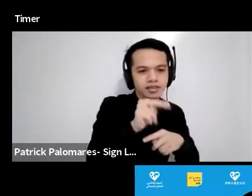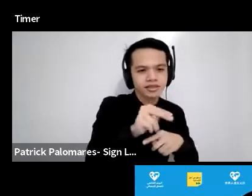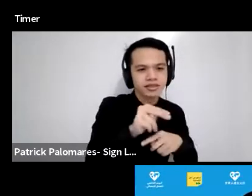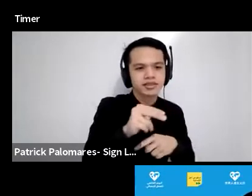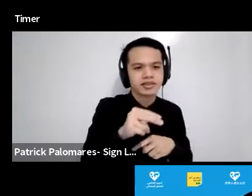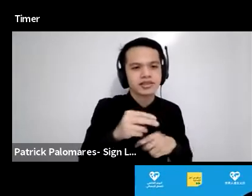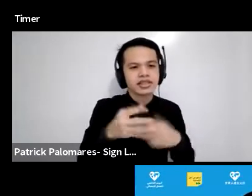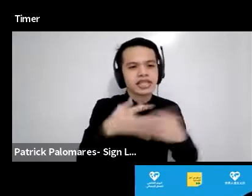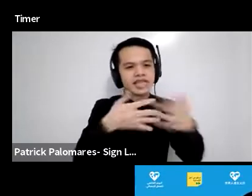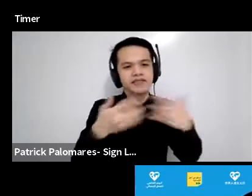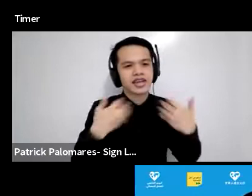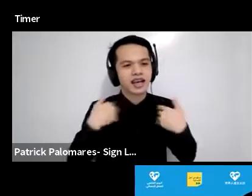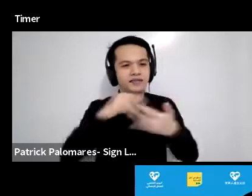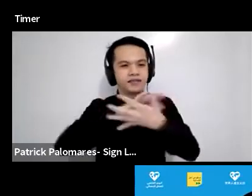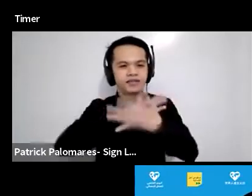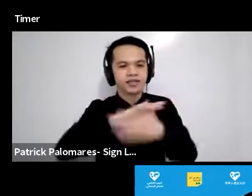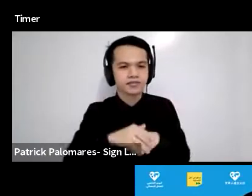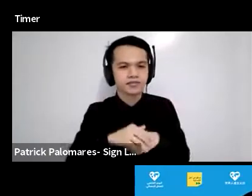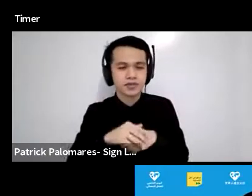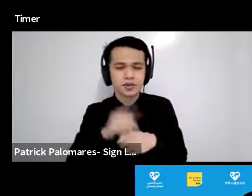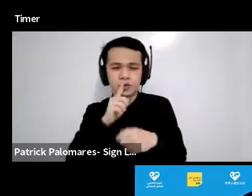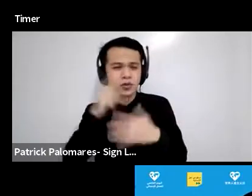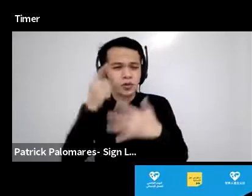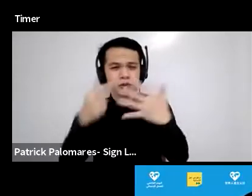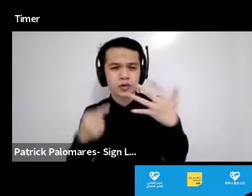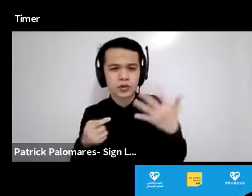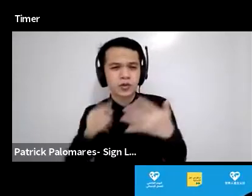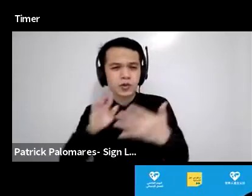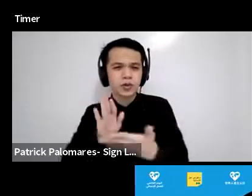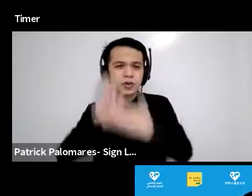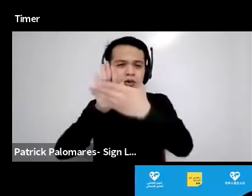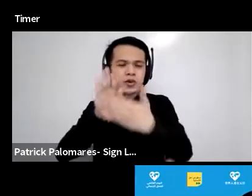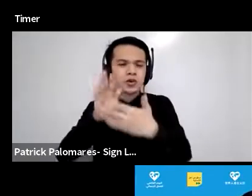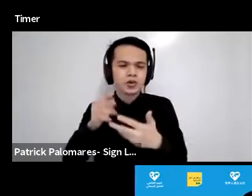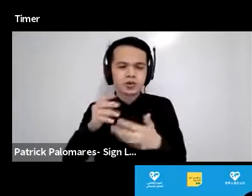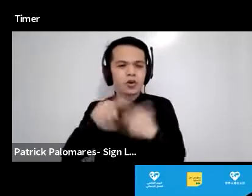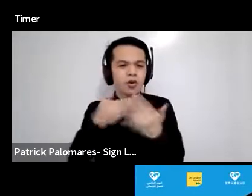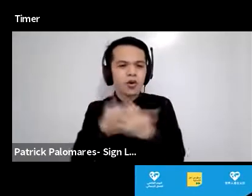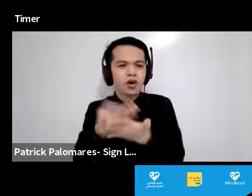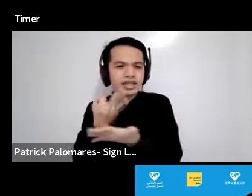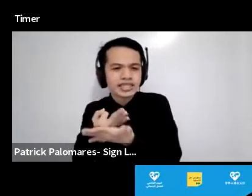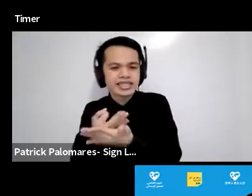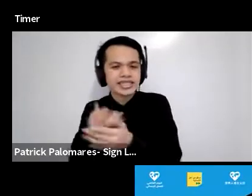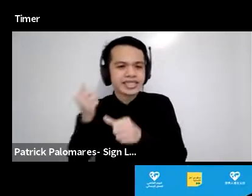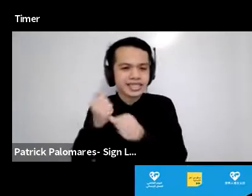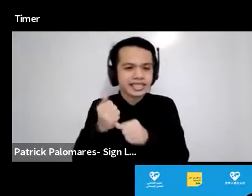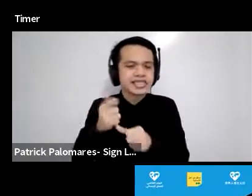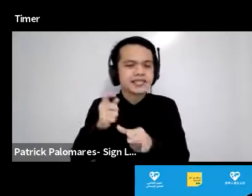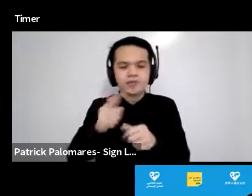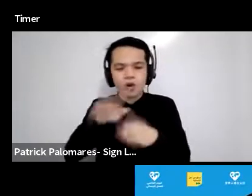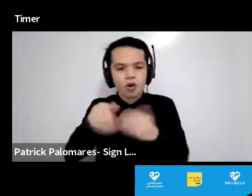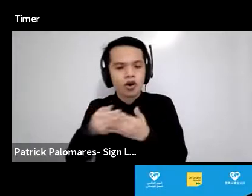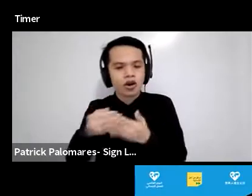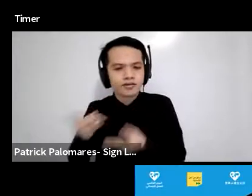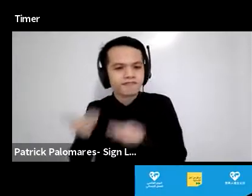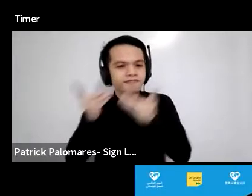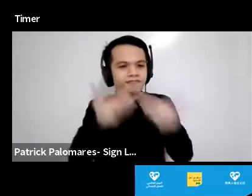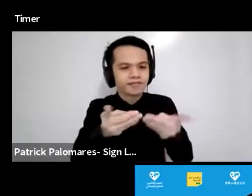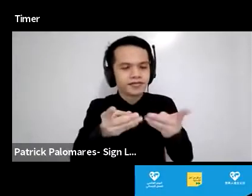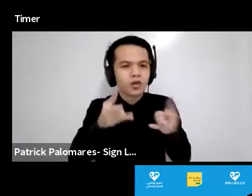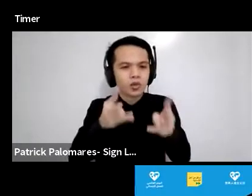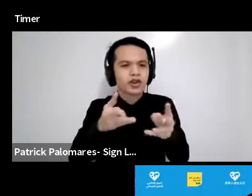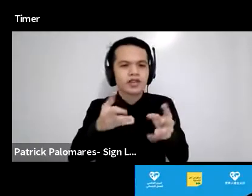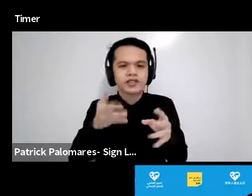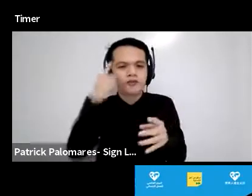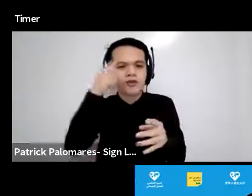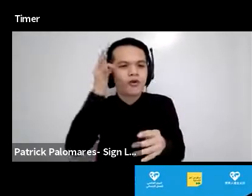COVID-19. These approaches aim at ensuring all cash and anticipatory assistance are delivered in ways that improve